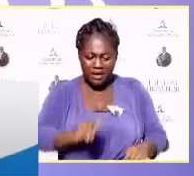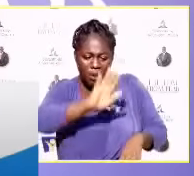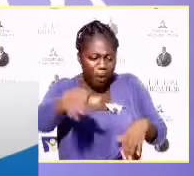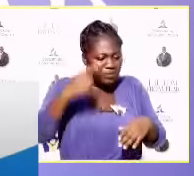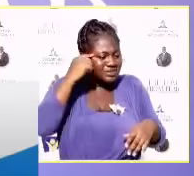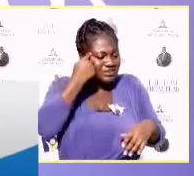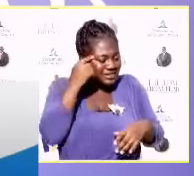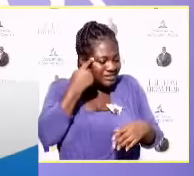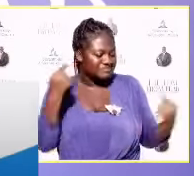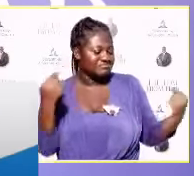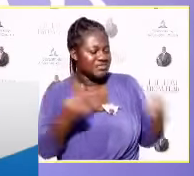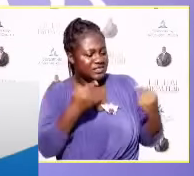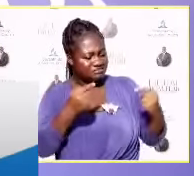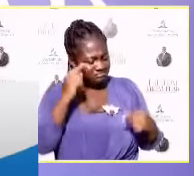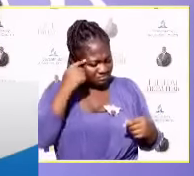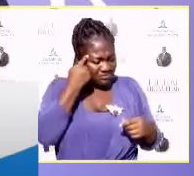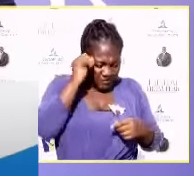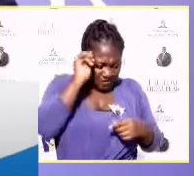Think about that.